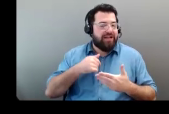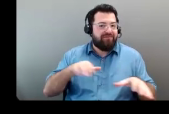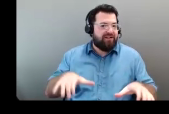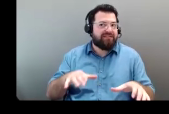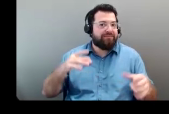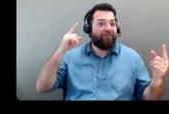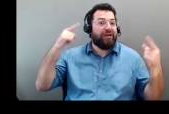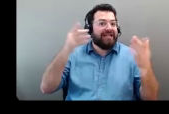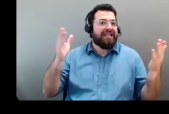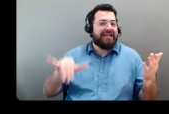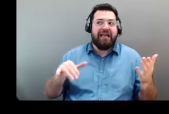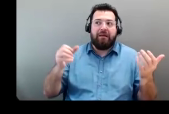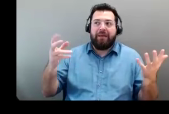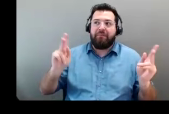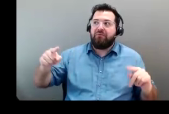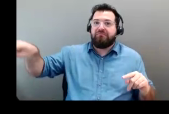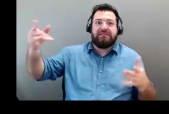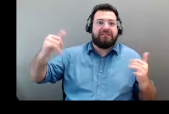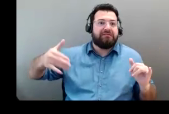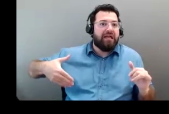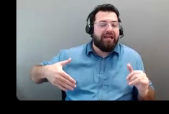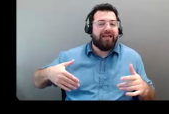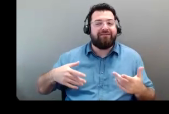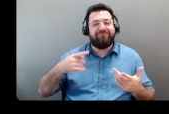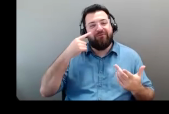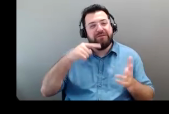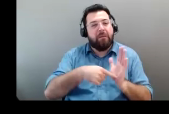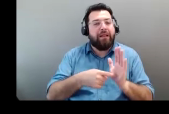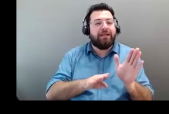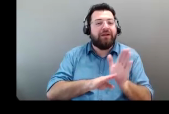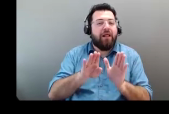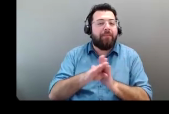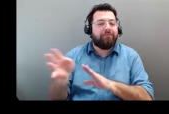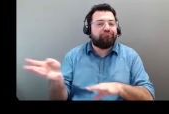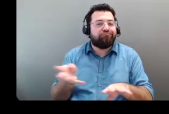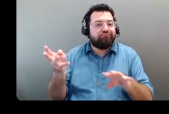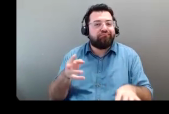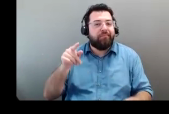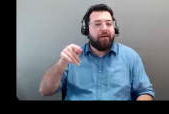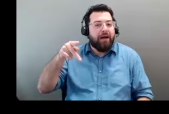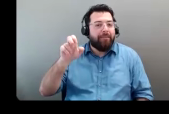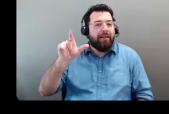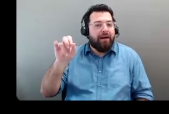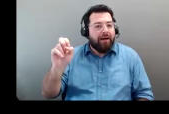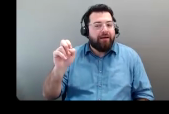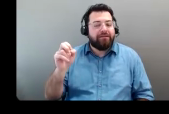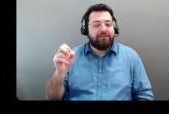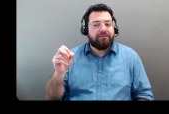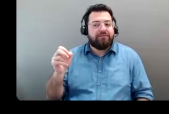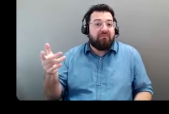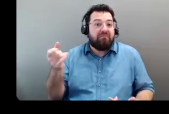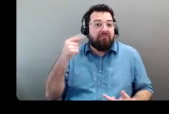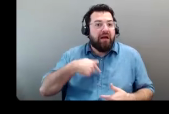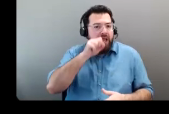right now, as far as like the development pipeline and stuff like that. People think that I'm just like I love it, but I have